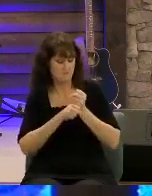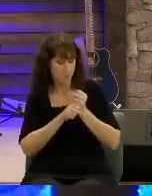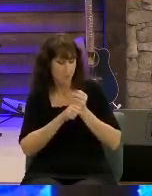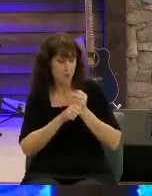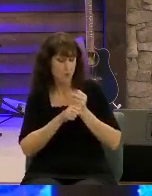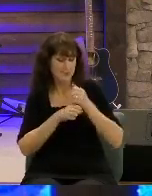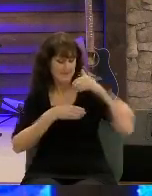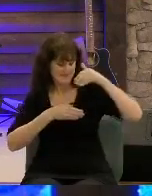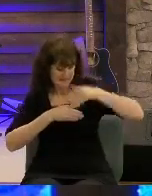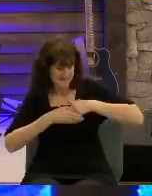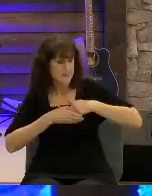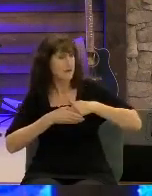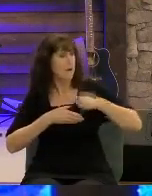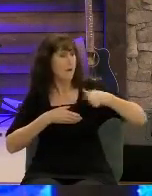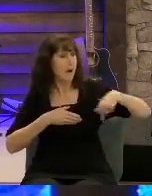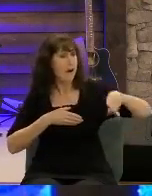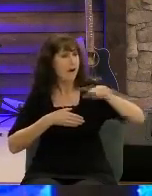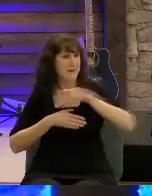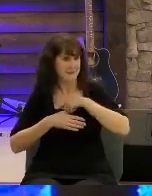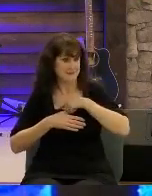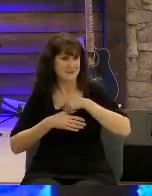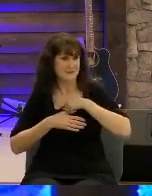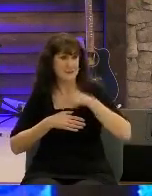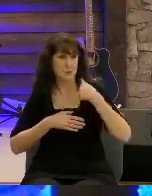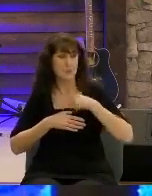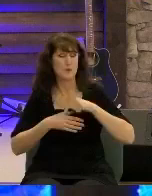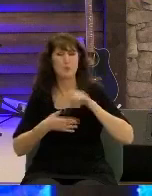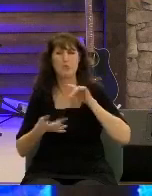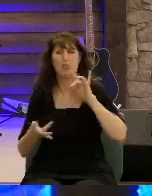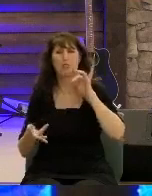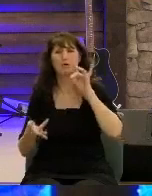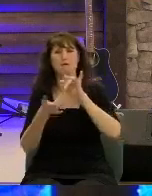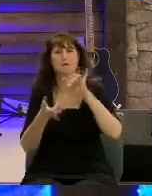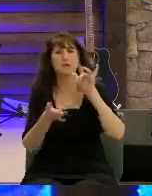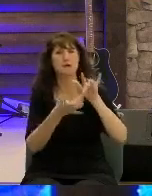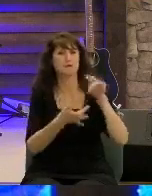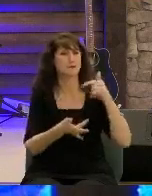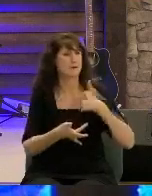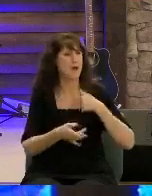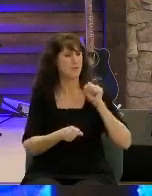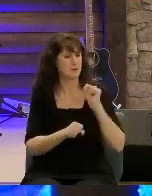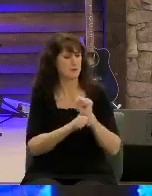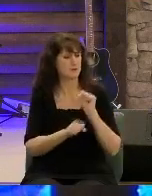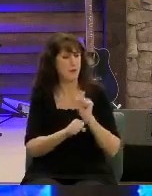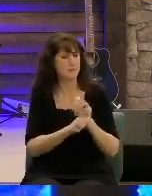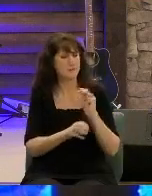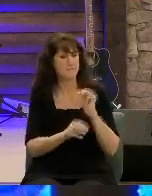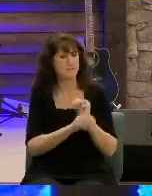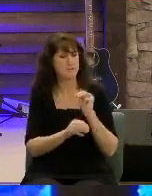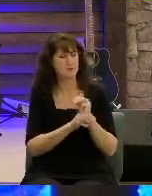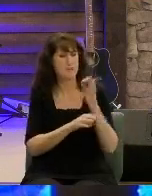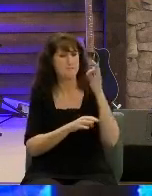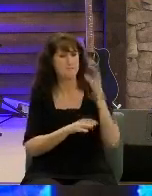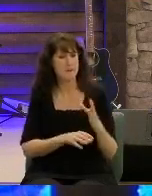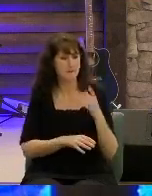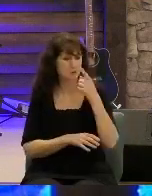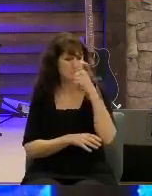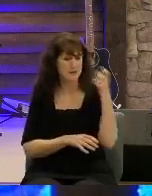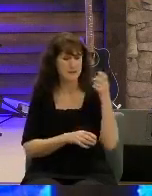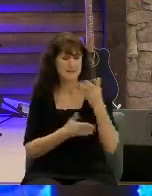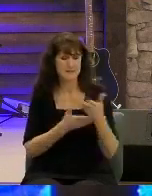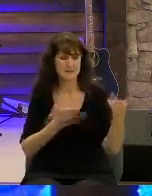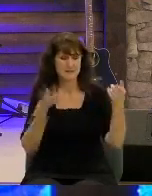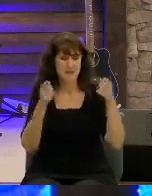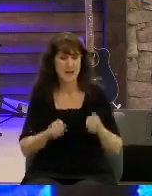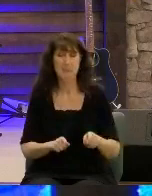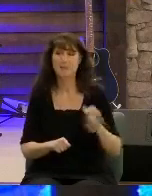us, right? And we will touch. And I'll get a job as a missions pastor because some things happened in this county, right? Amen.